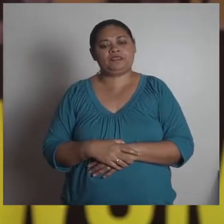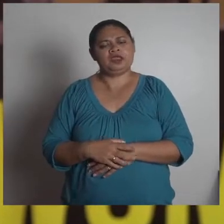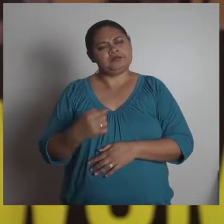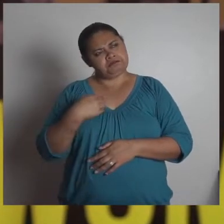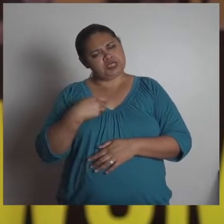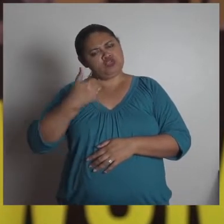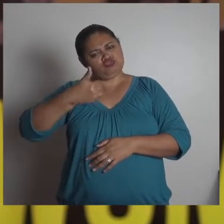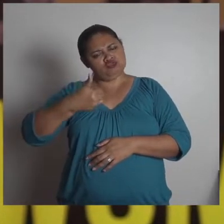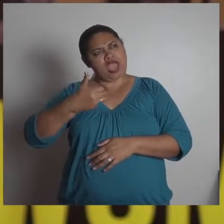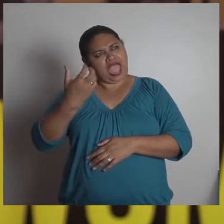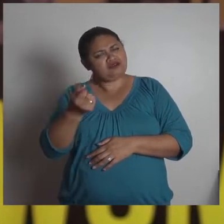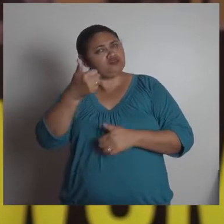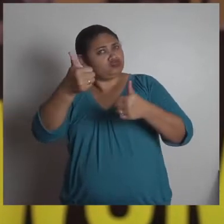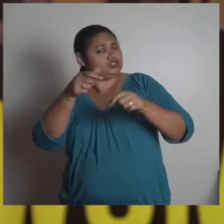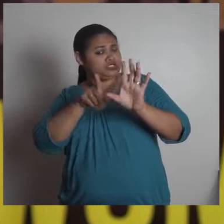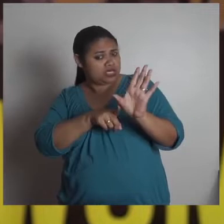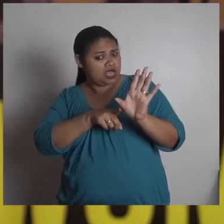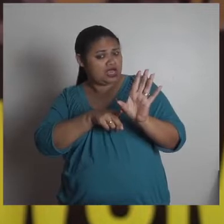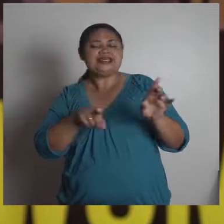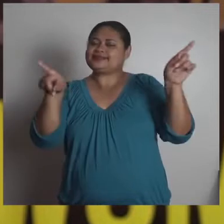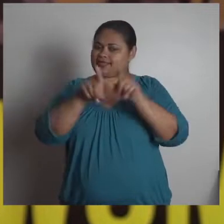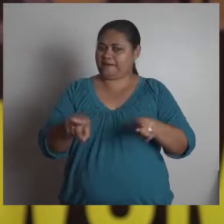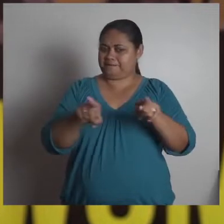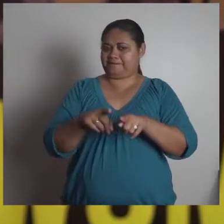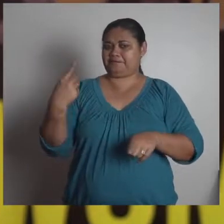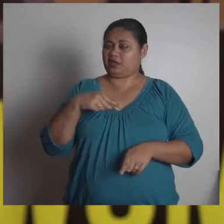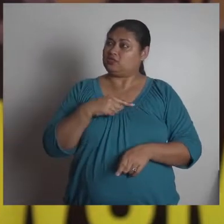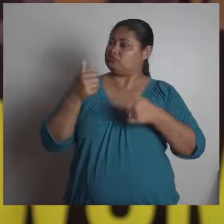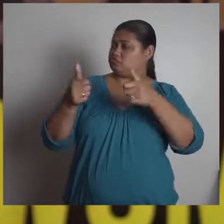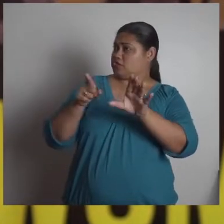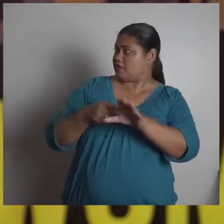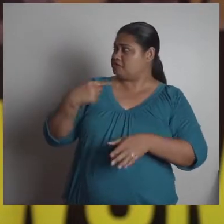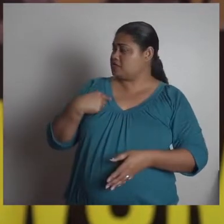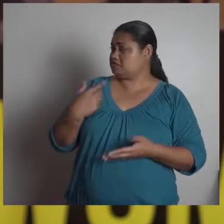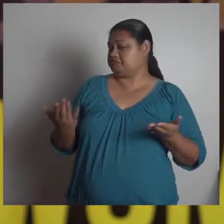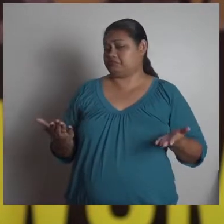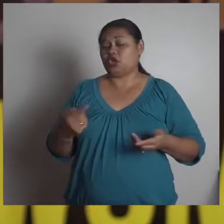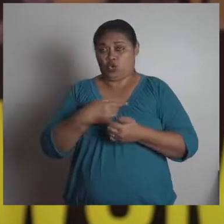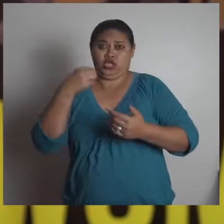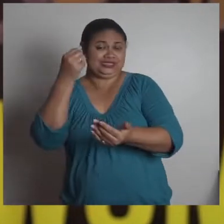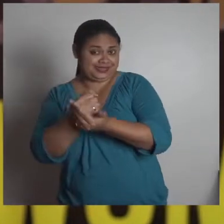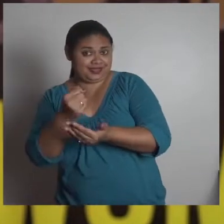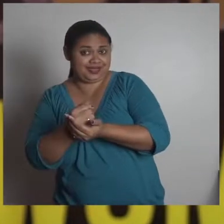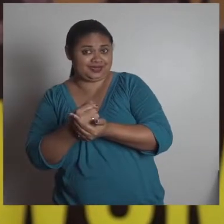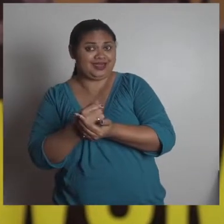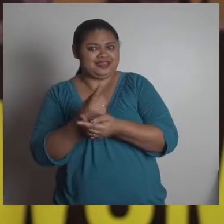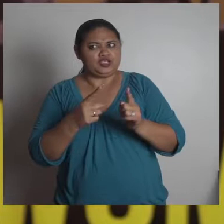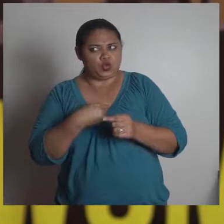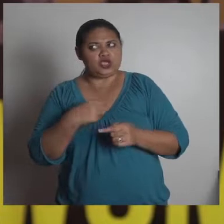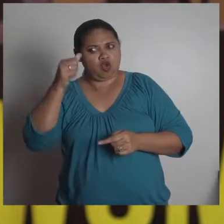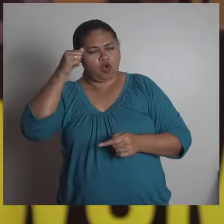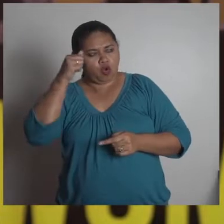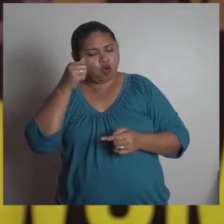at whether it calls itself, have I had a good year or not? It's the same as when we do it. We say, has it been a good year for